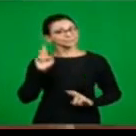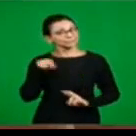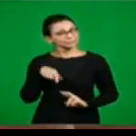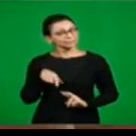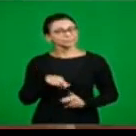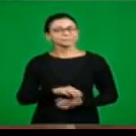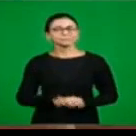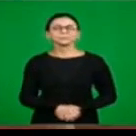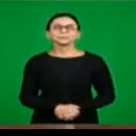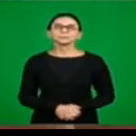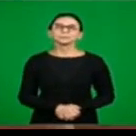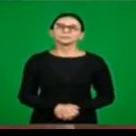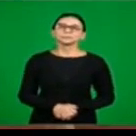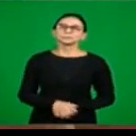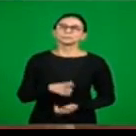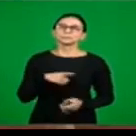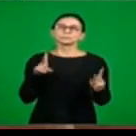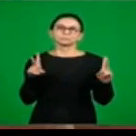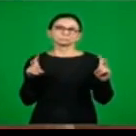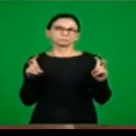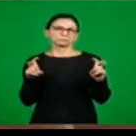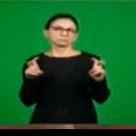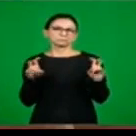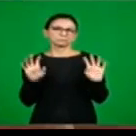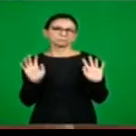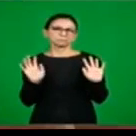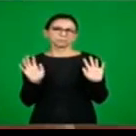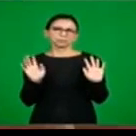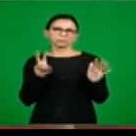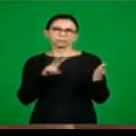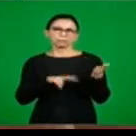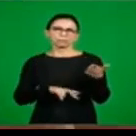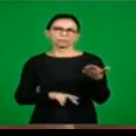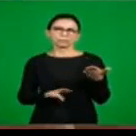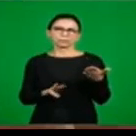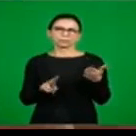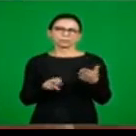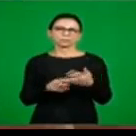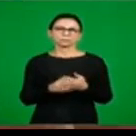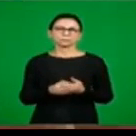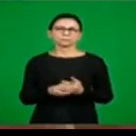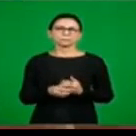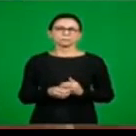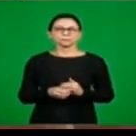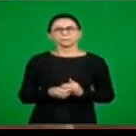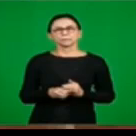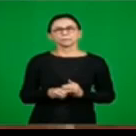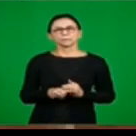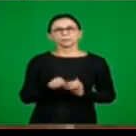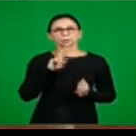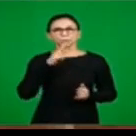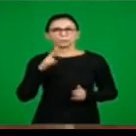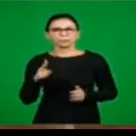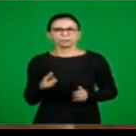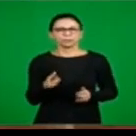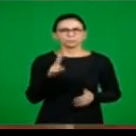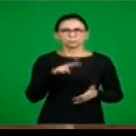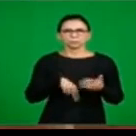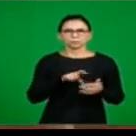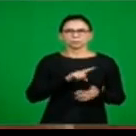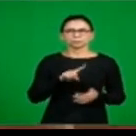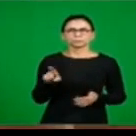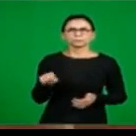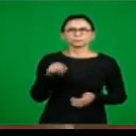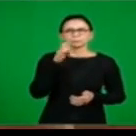wedding. So there's an expression that I'm going to read here in the Hebrew. And the bread don't need this.